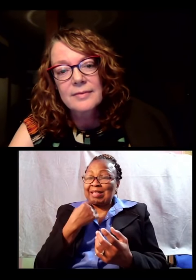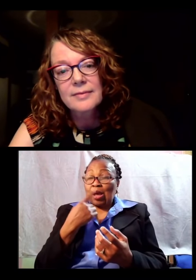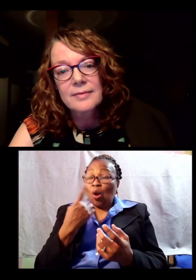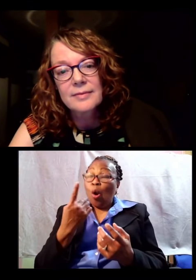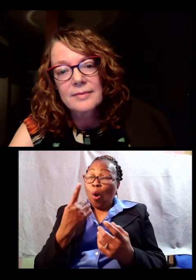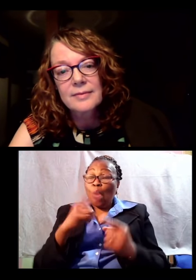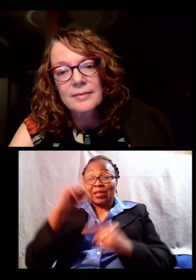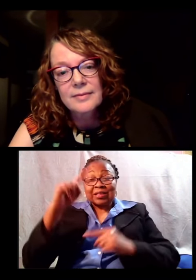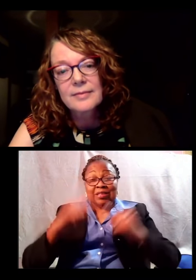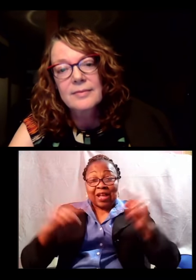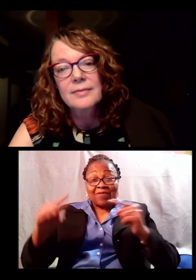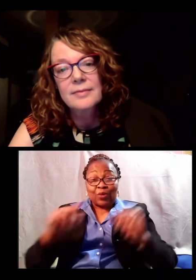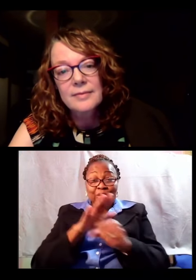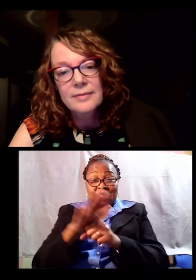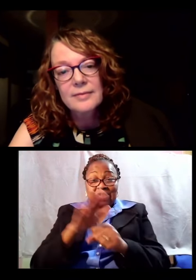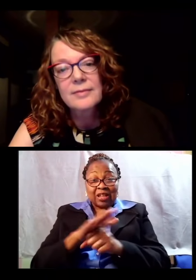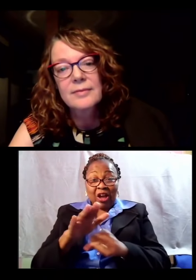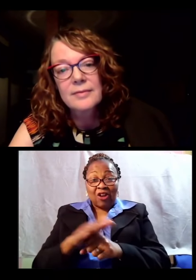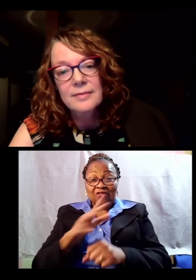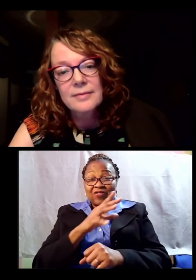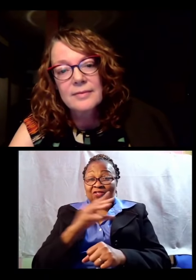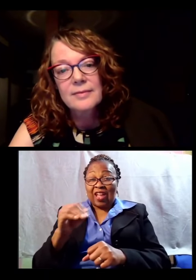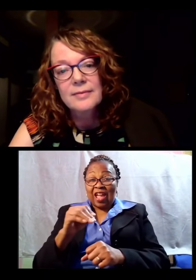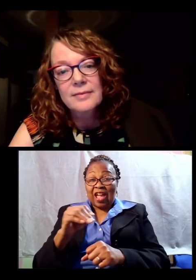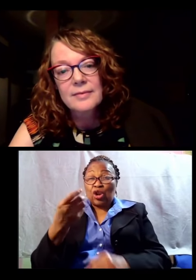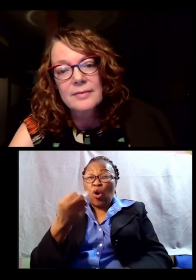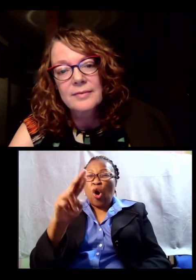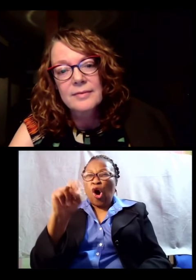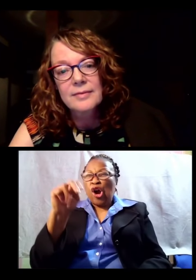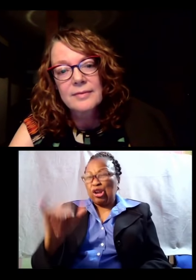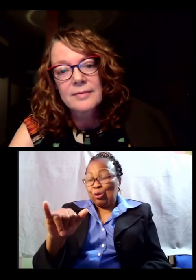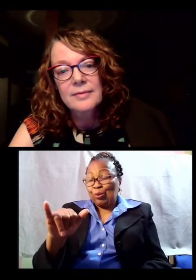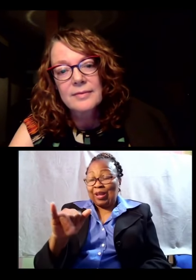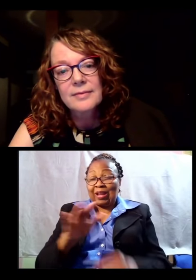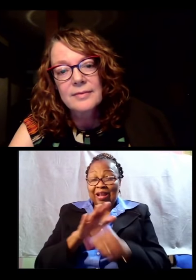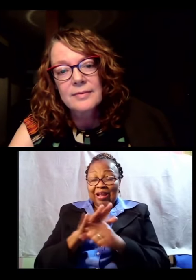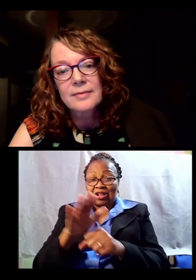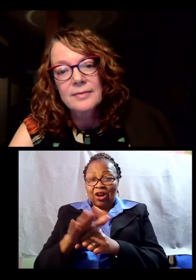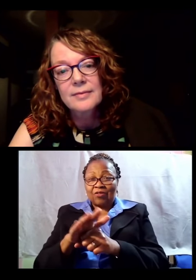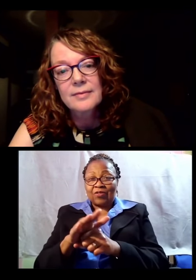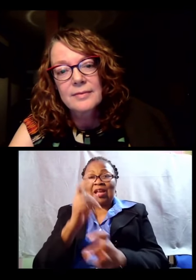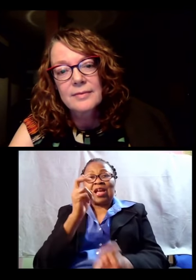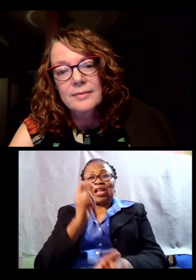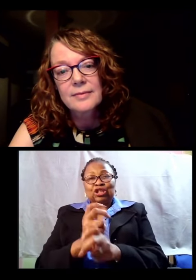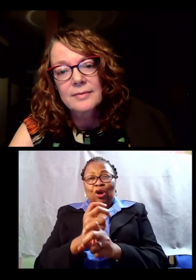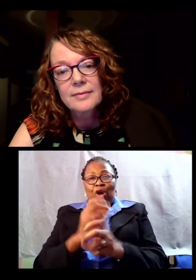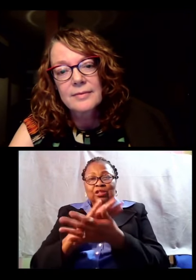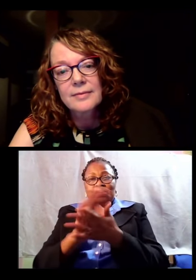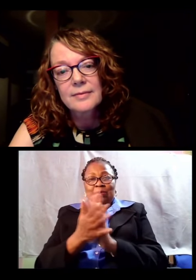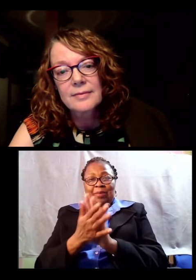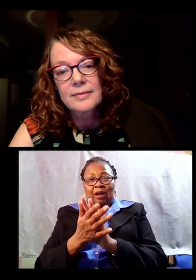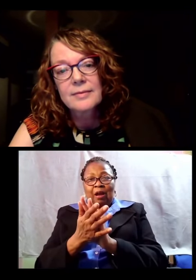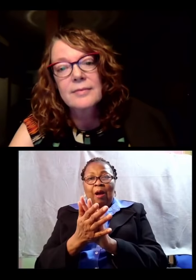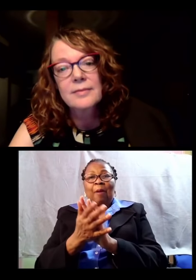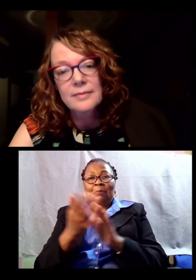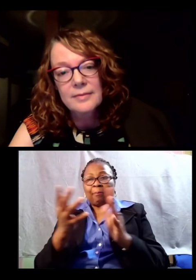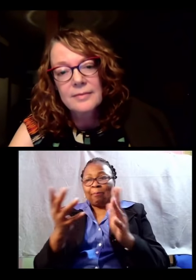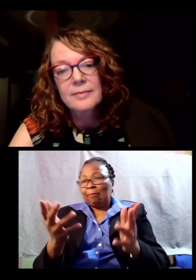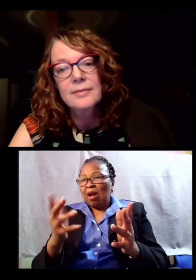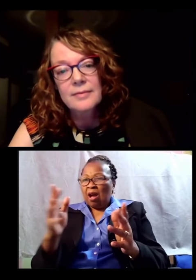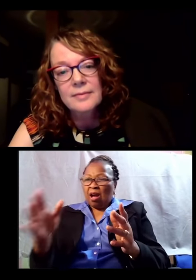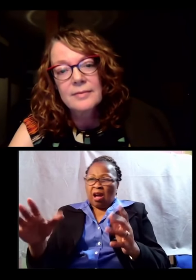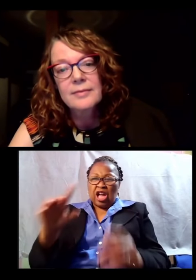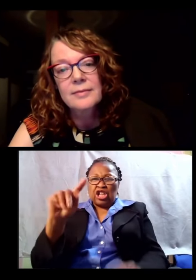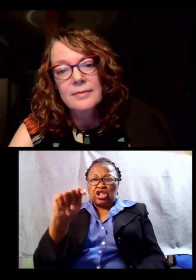ornery enough so that it would actually be rather hard to turn it into a lockstep